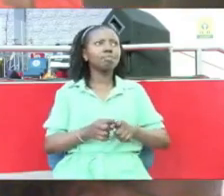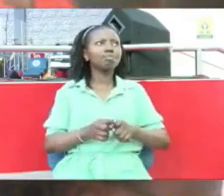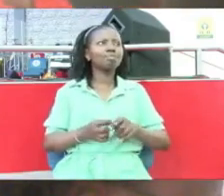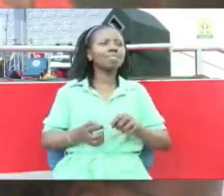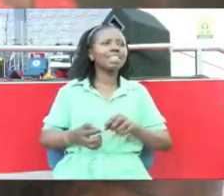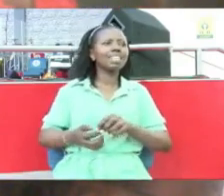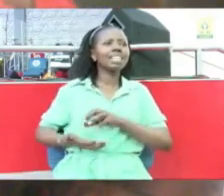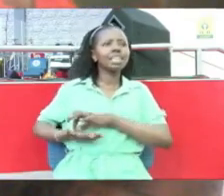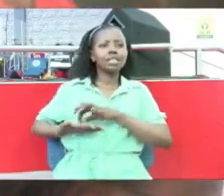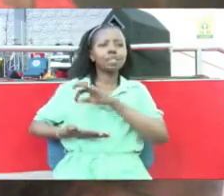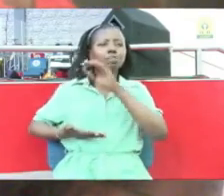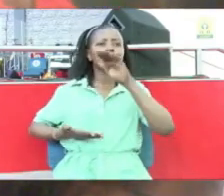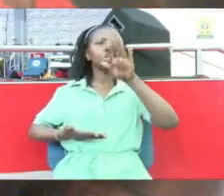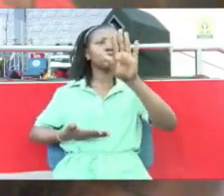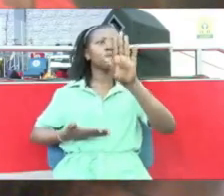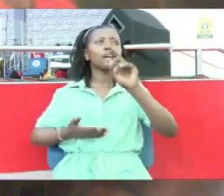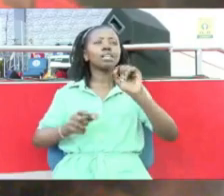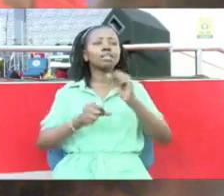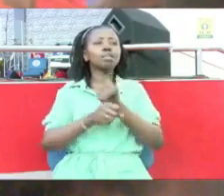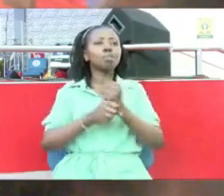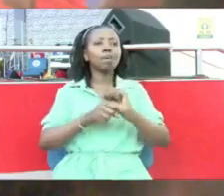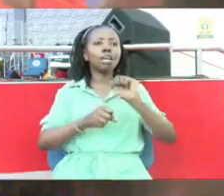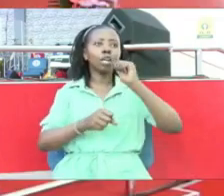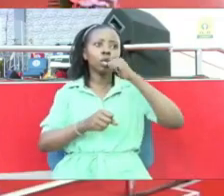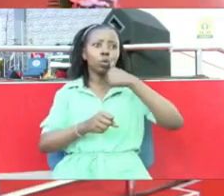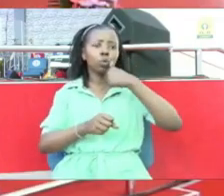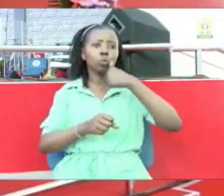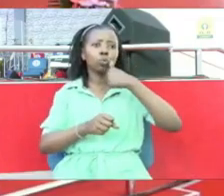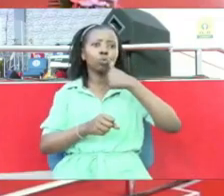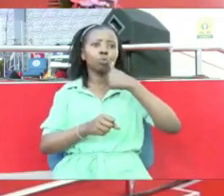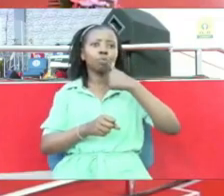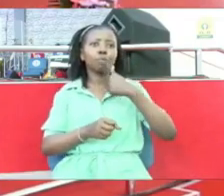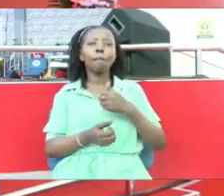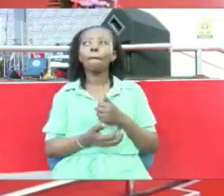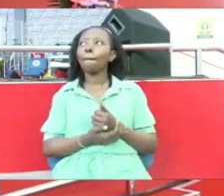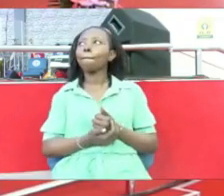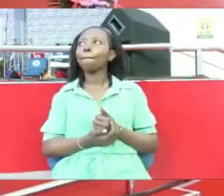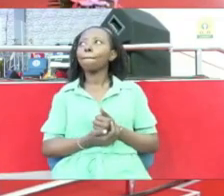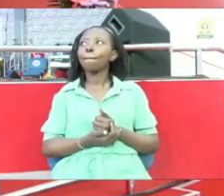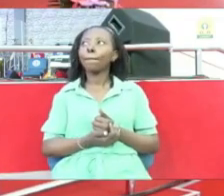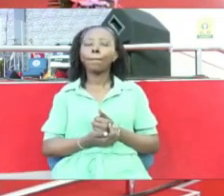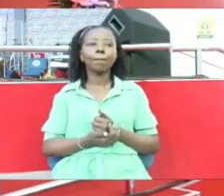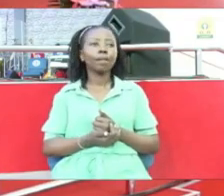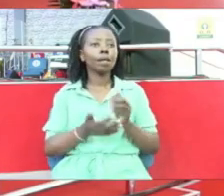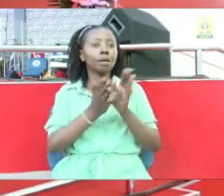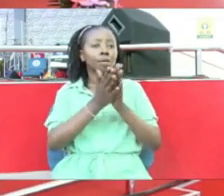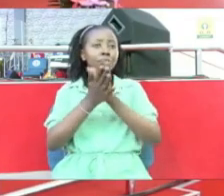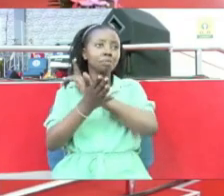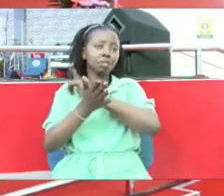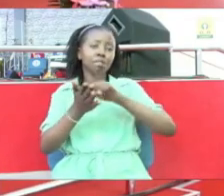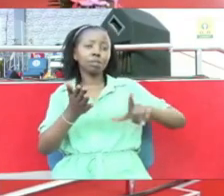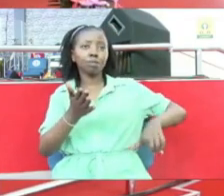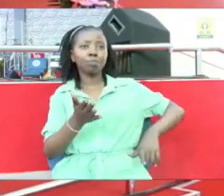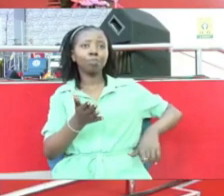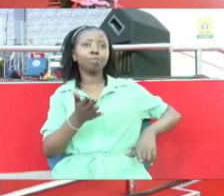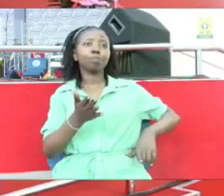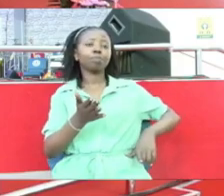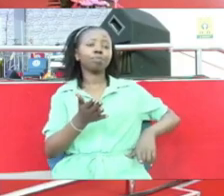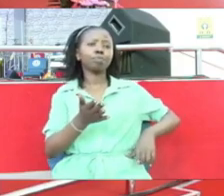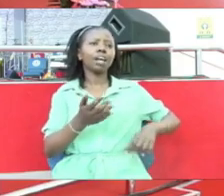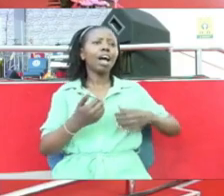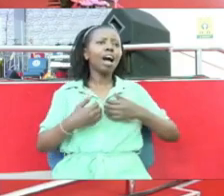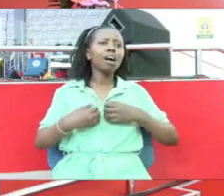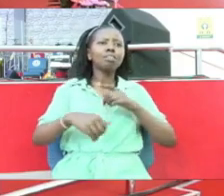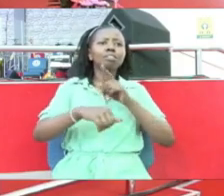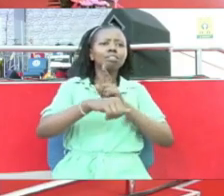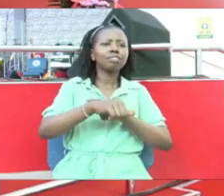freshness in you. Ndio akaweze kufufua moyo wako na akaweze kukufanya mpya. Praise the name of the Lord. There are times we